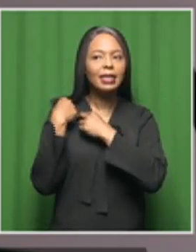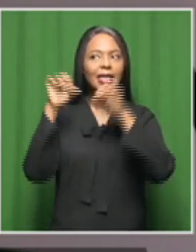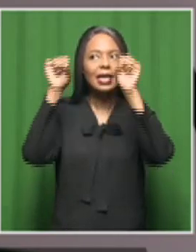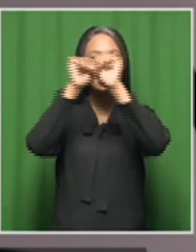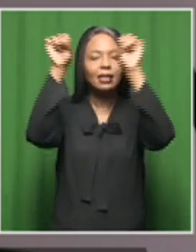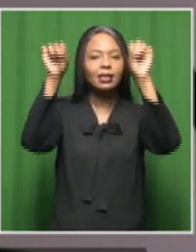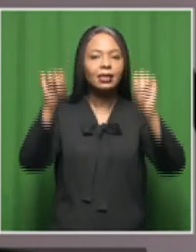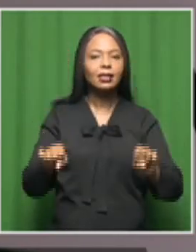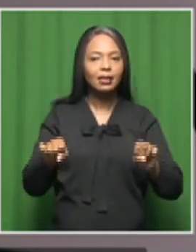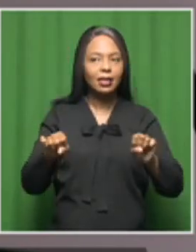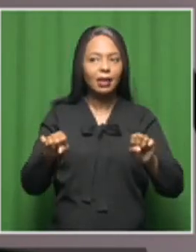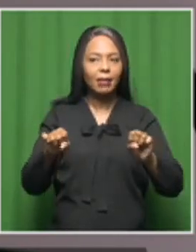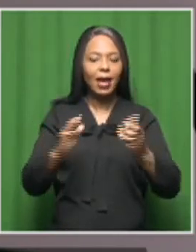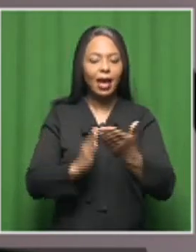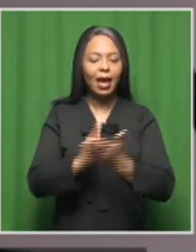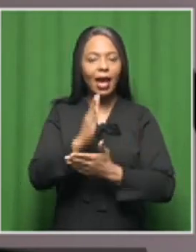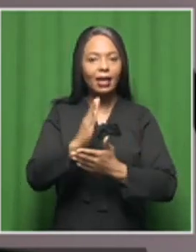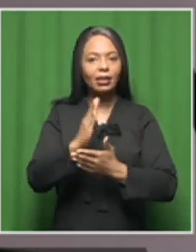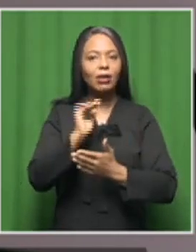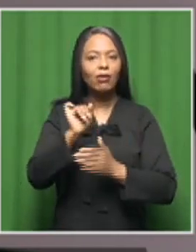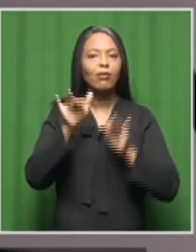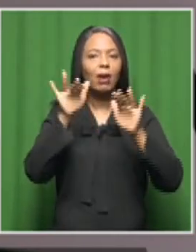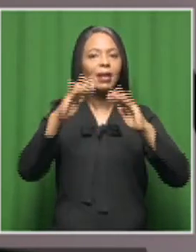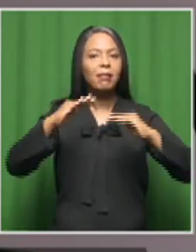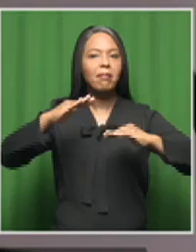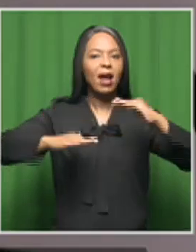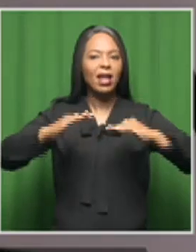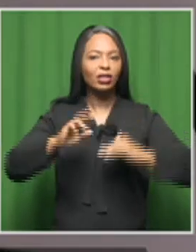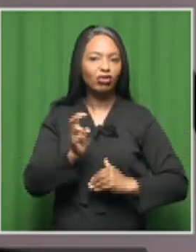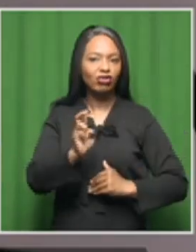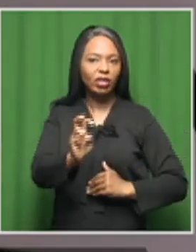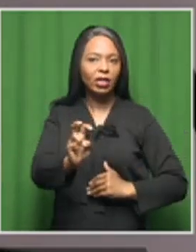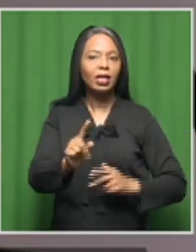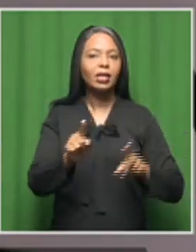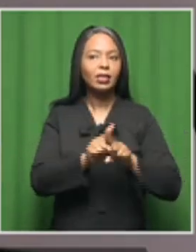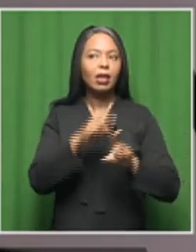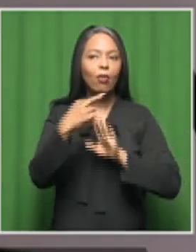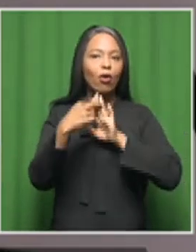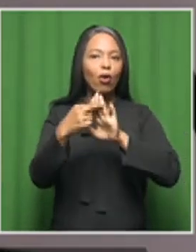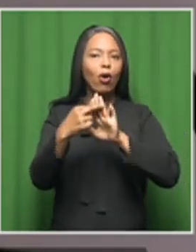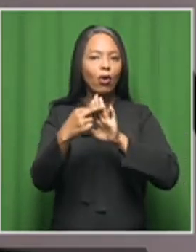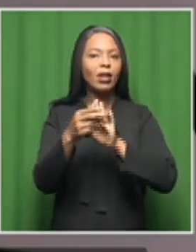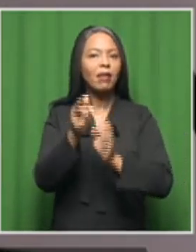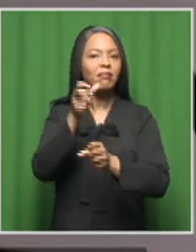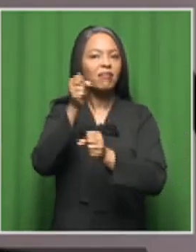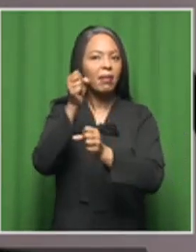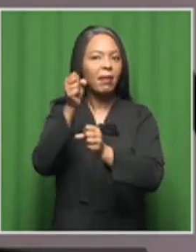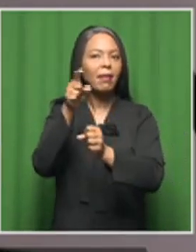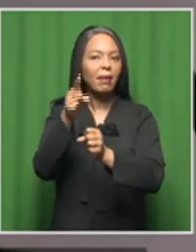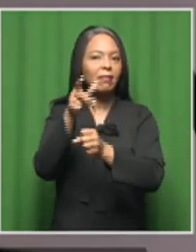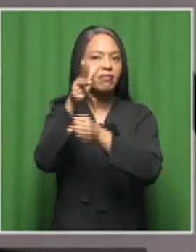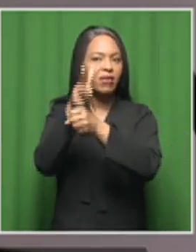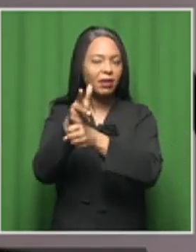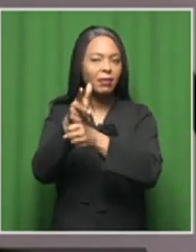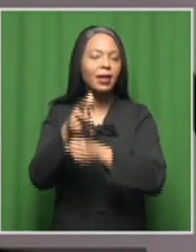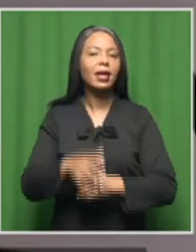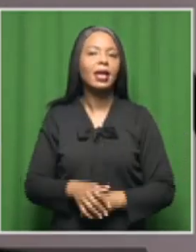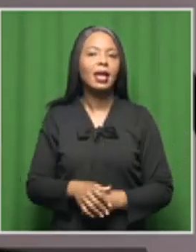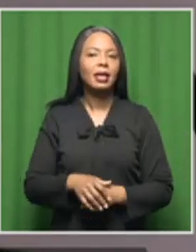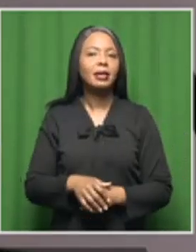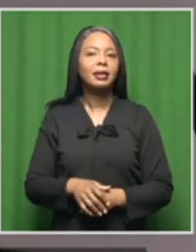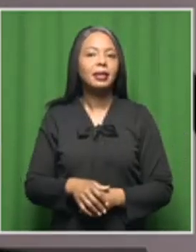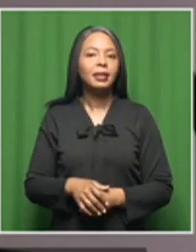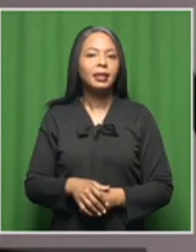rights of the public and the media and other role players. So that's the one theme. The second theme is